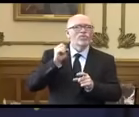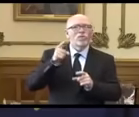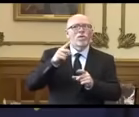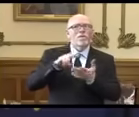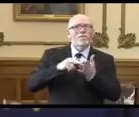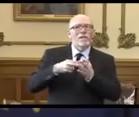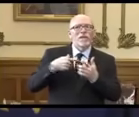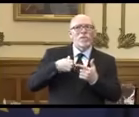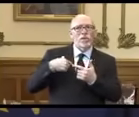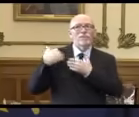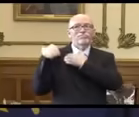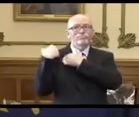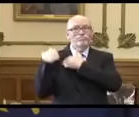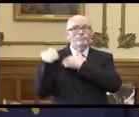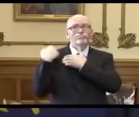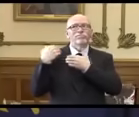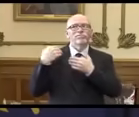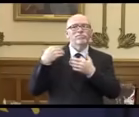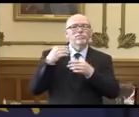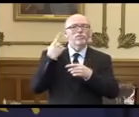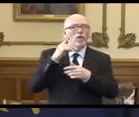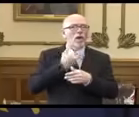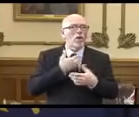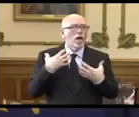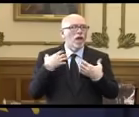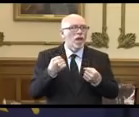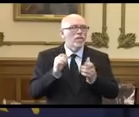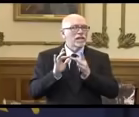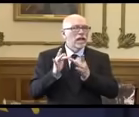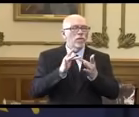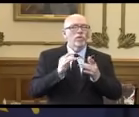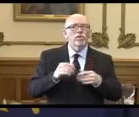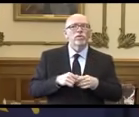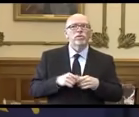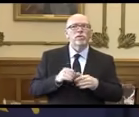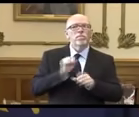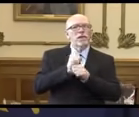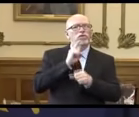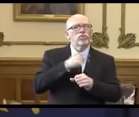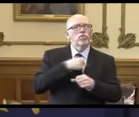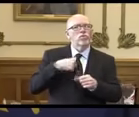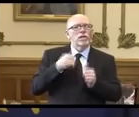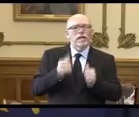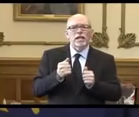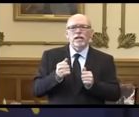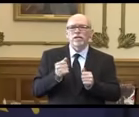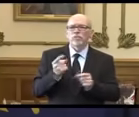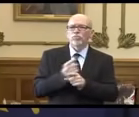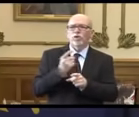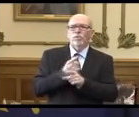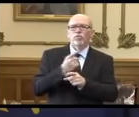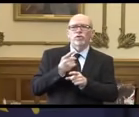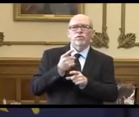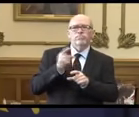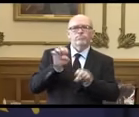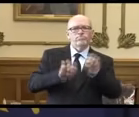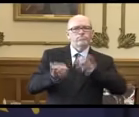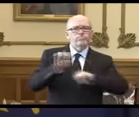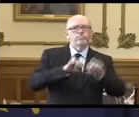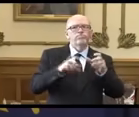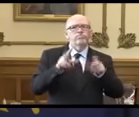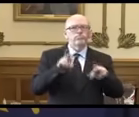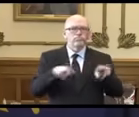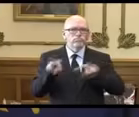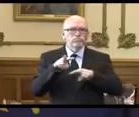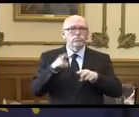upon us in terms of our healthcare network to be able to properly assess and